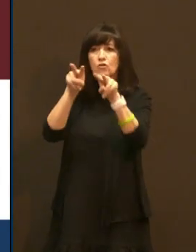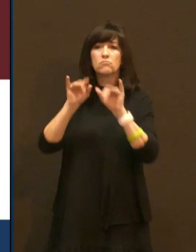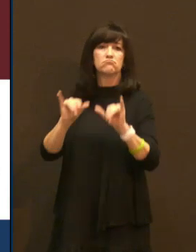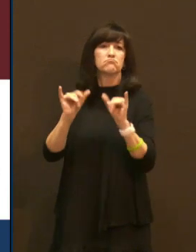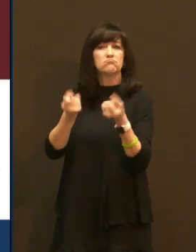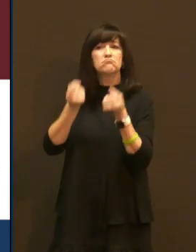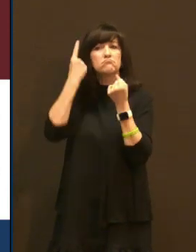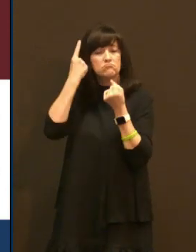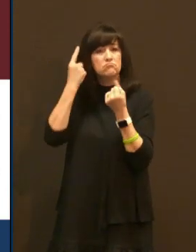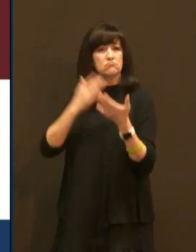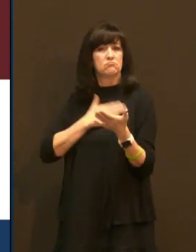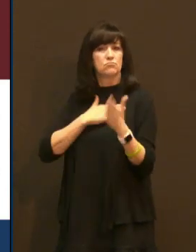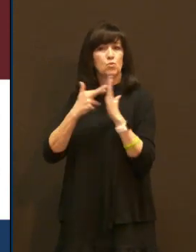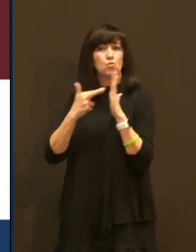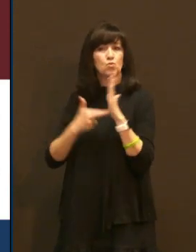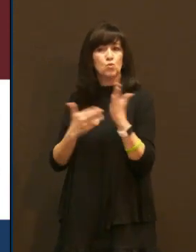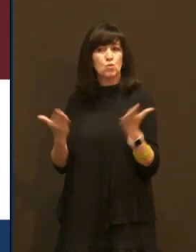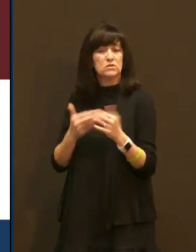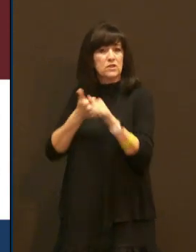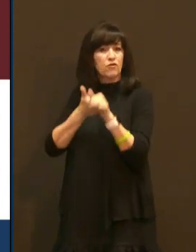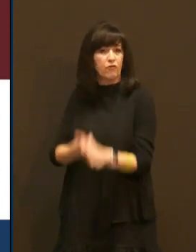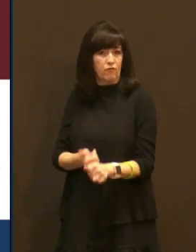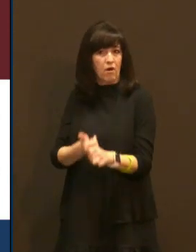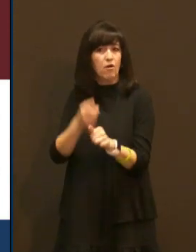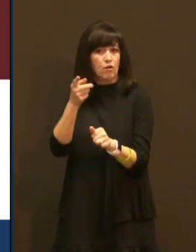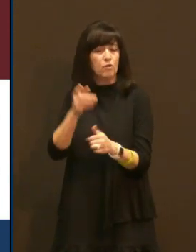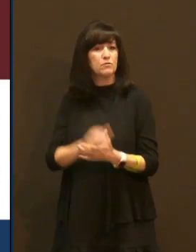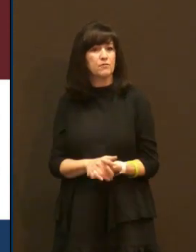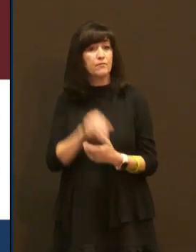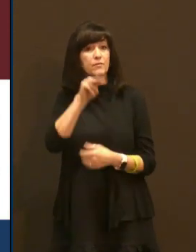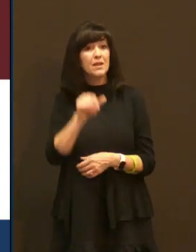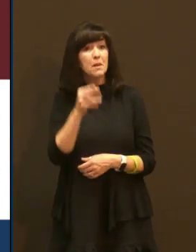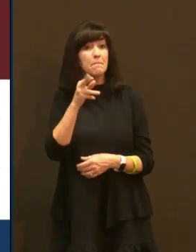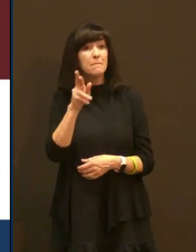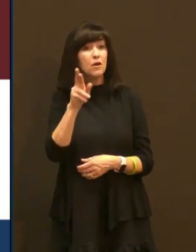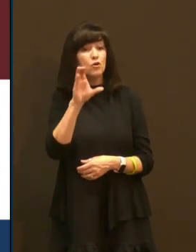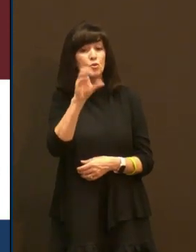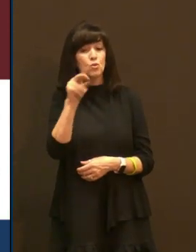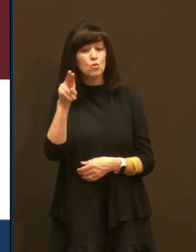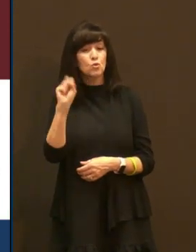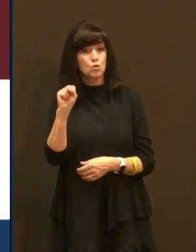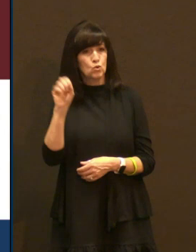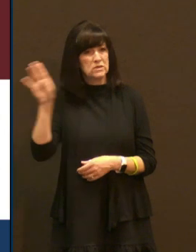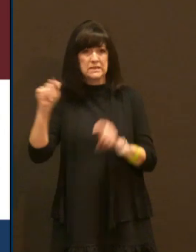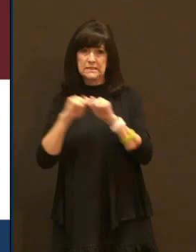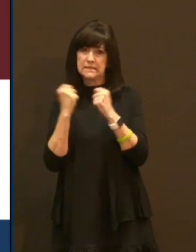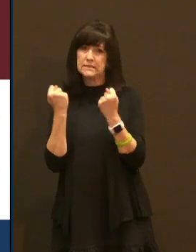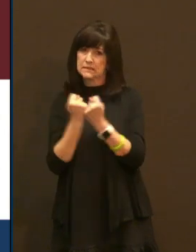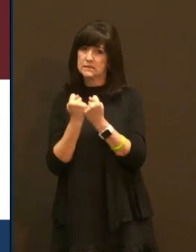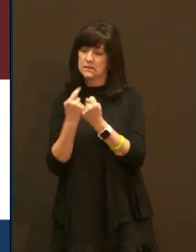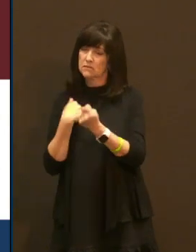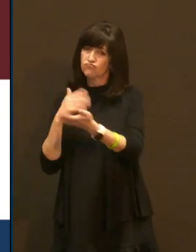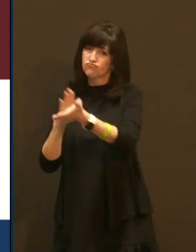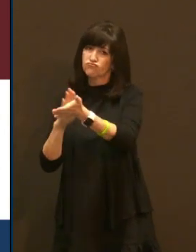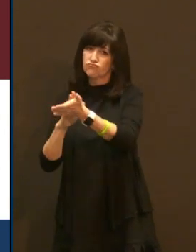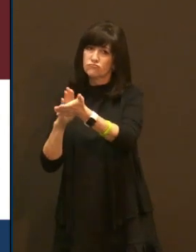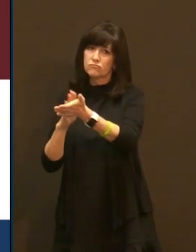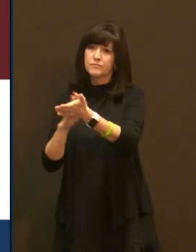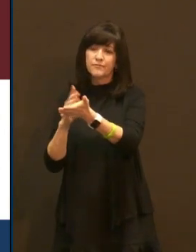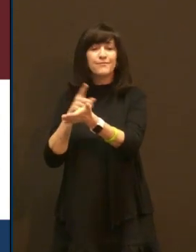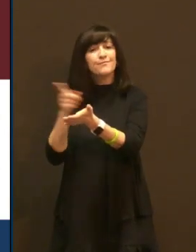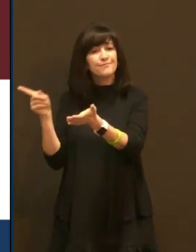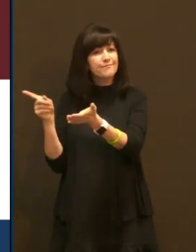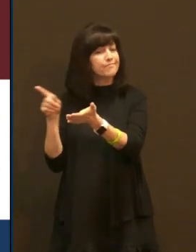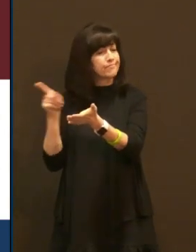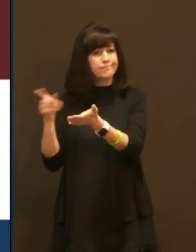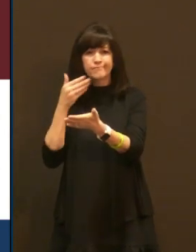Rehoboth Beach town. And Mayor Coons and his team really deserve a shout out and credit for what